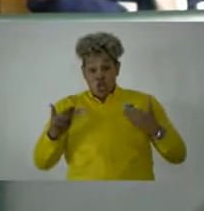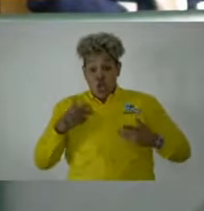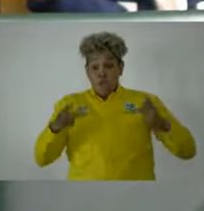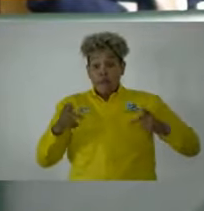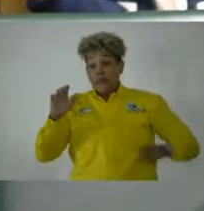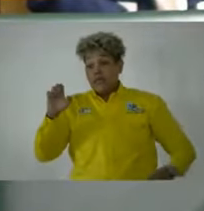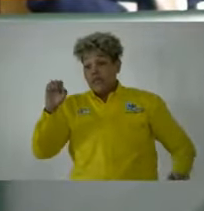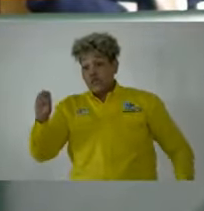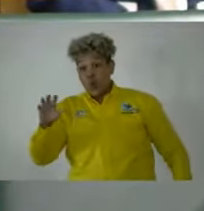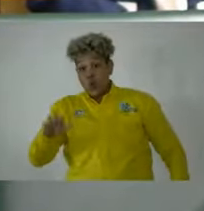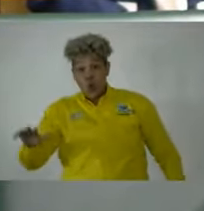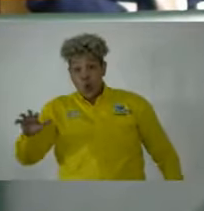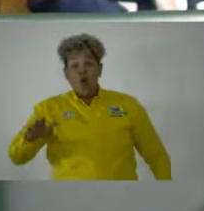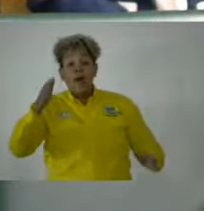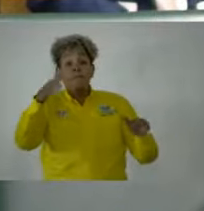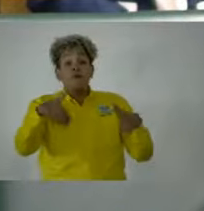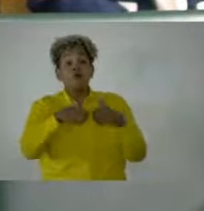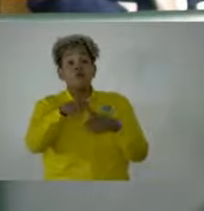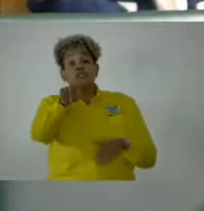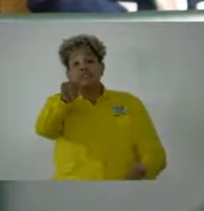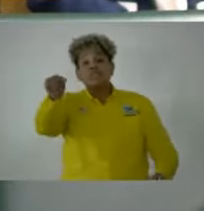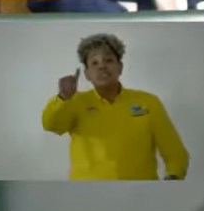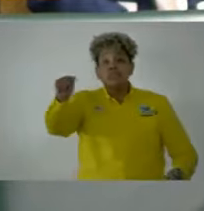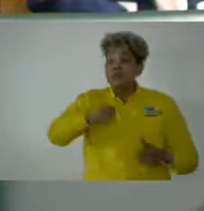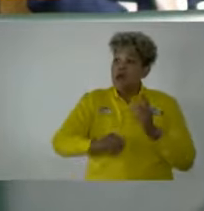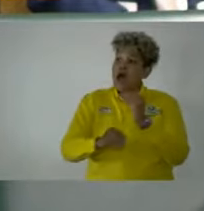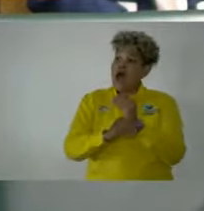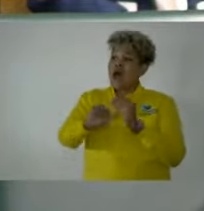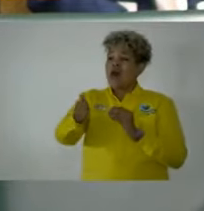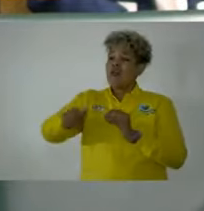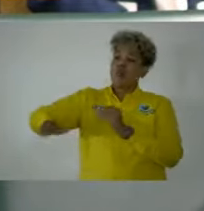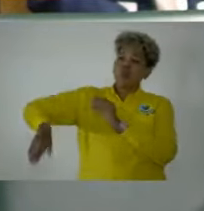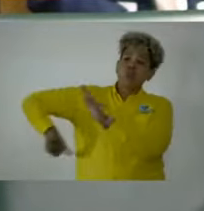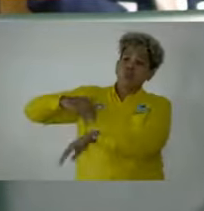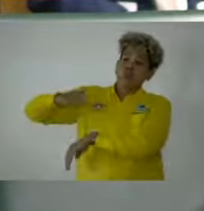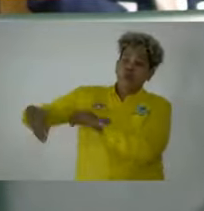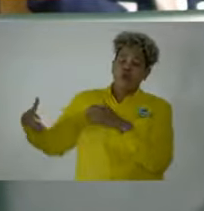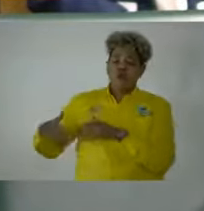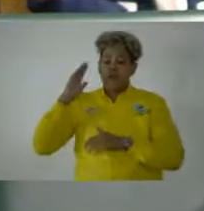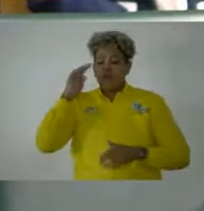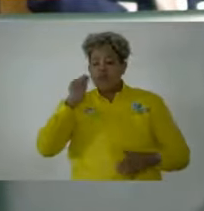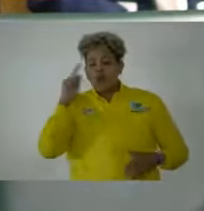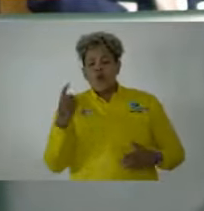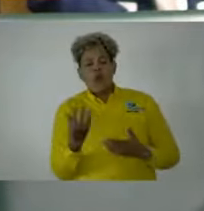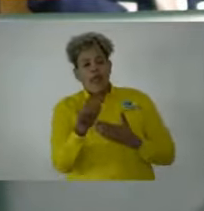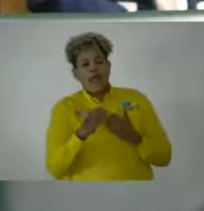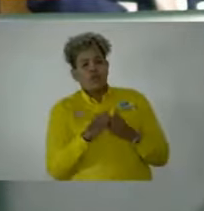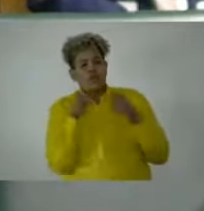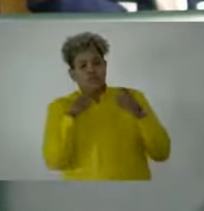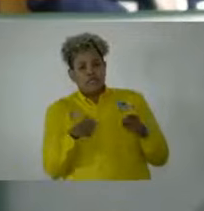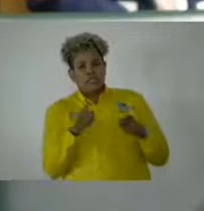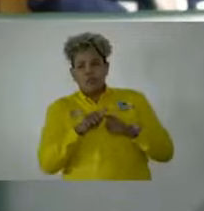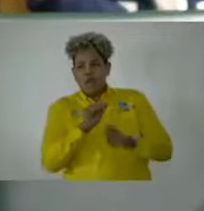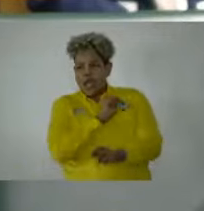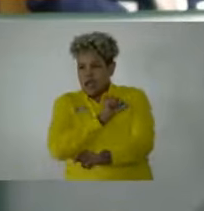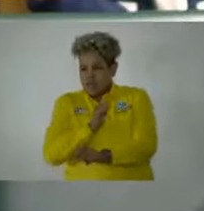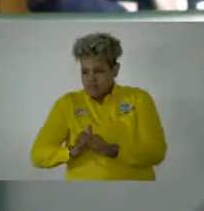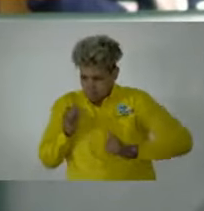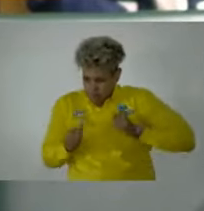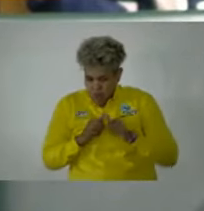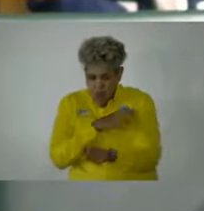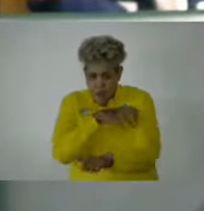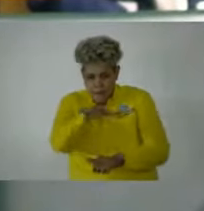civil society, persons with disabilities and other marginalized groups will not only be engaged, but energized and